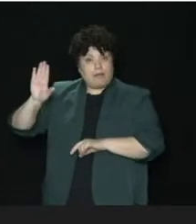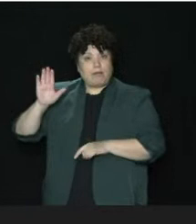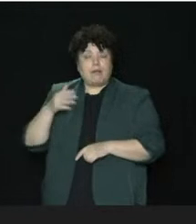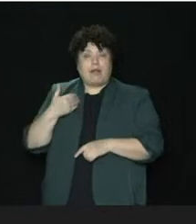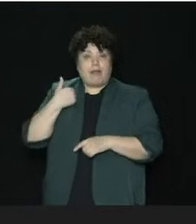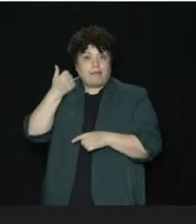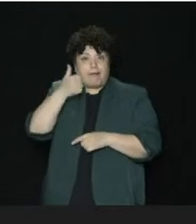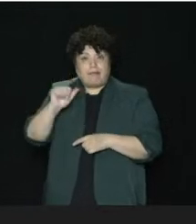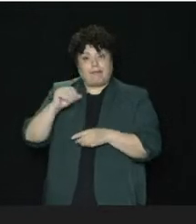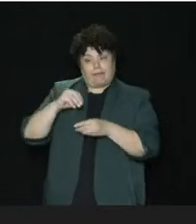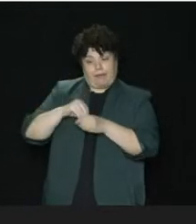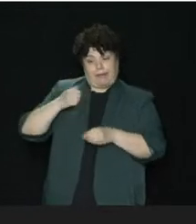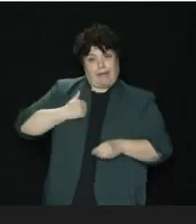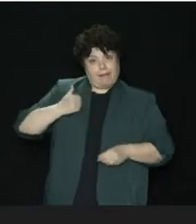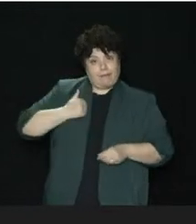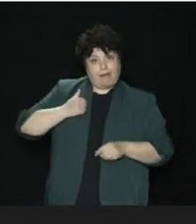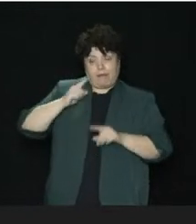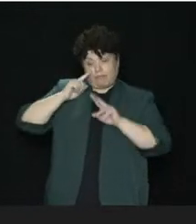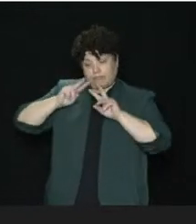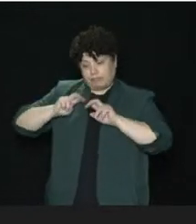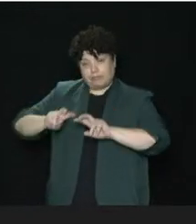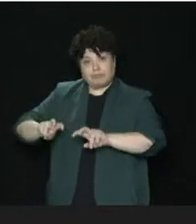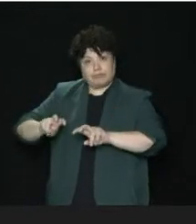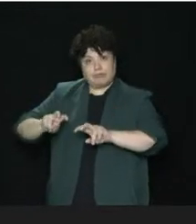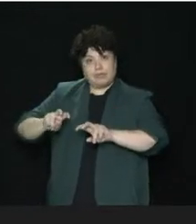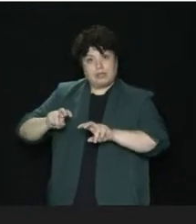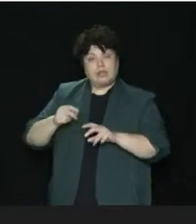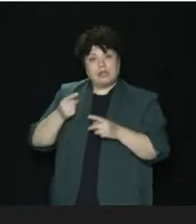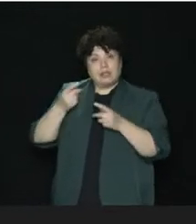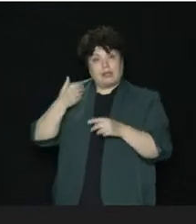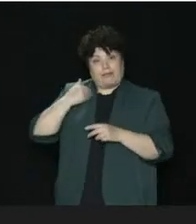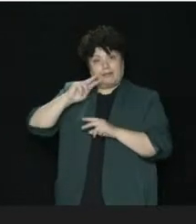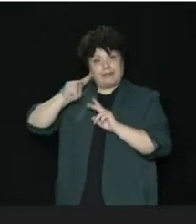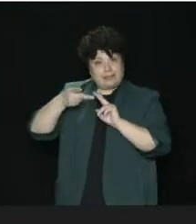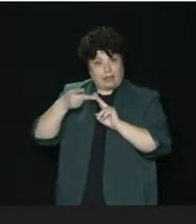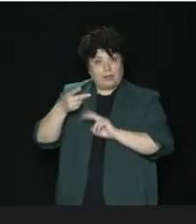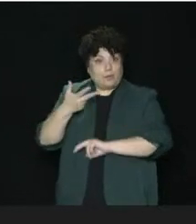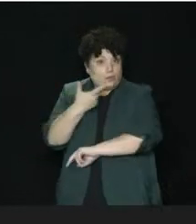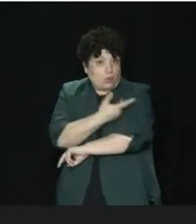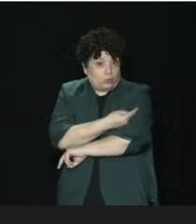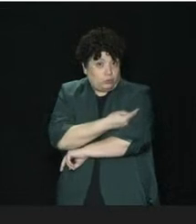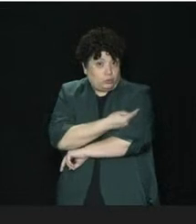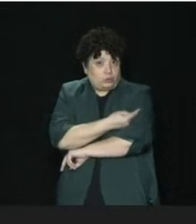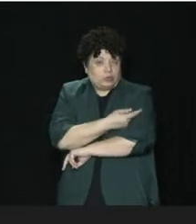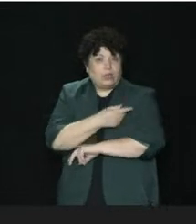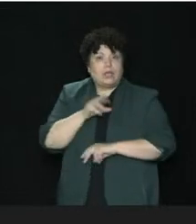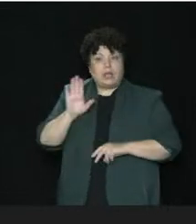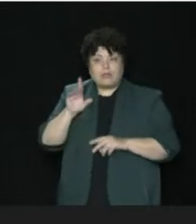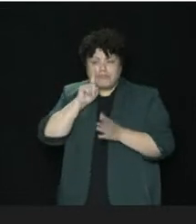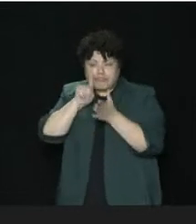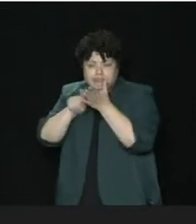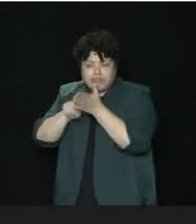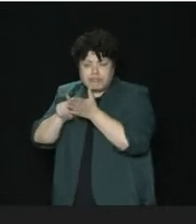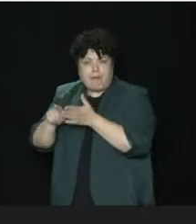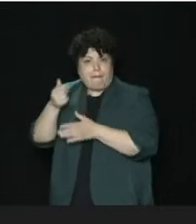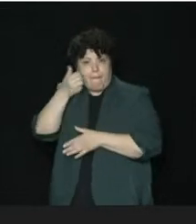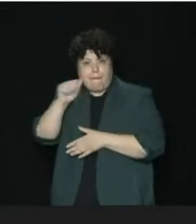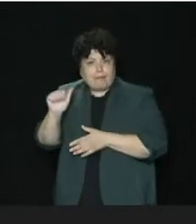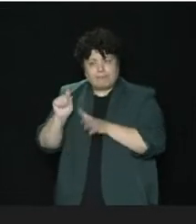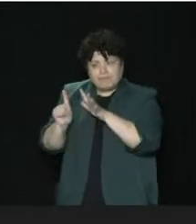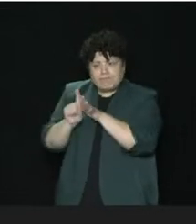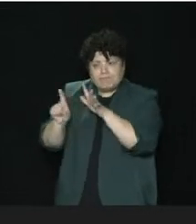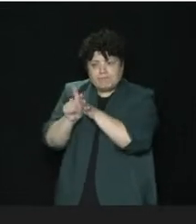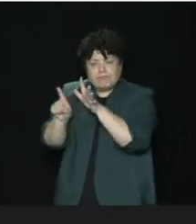domestic expert analysis on that second dose. So I just want to assure everyone that